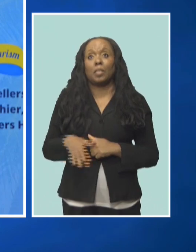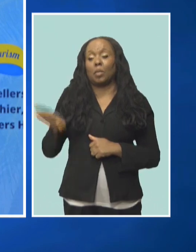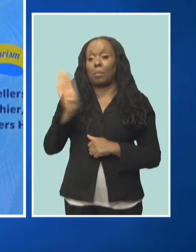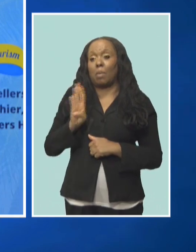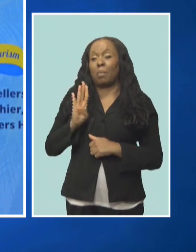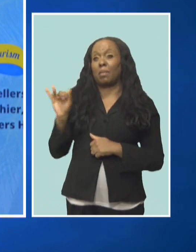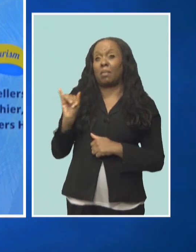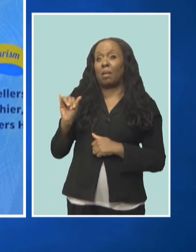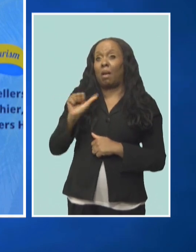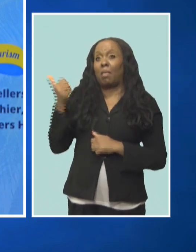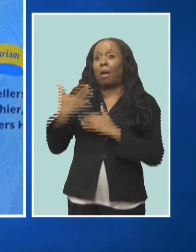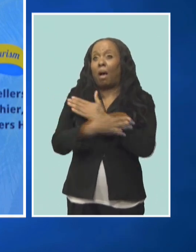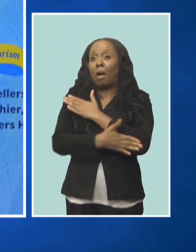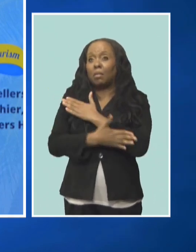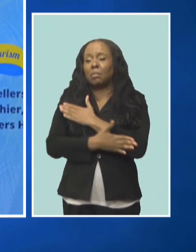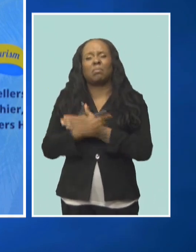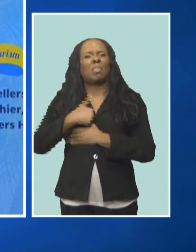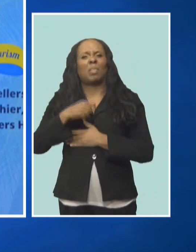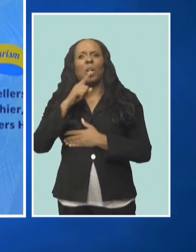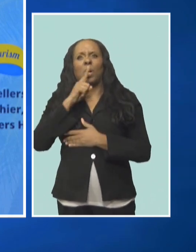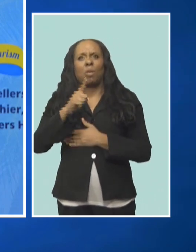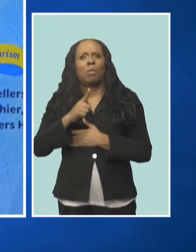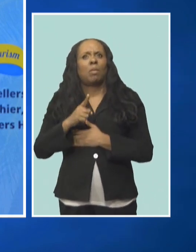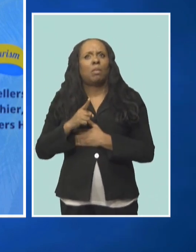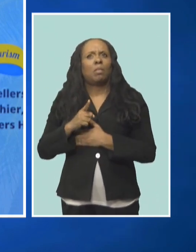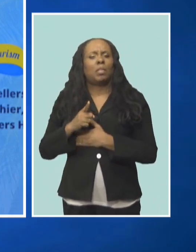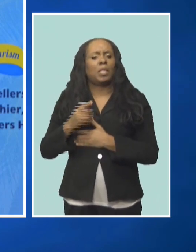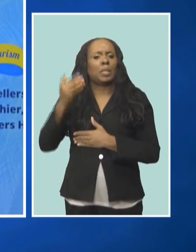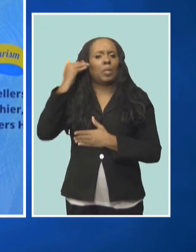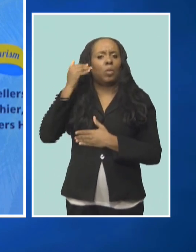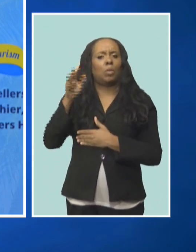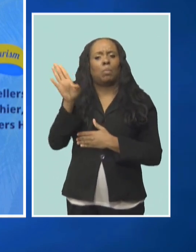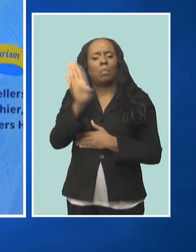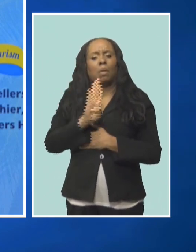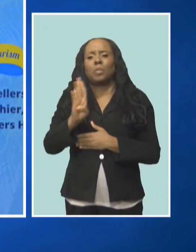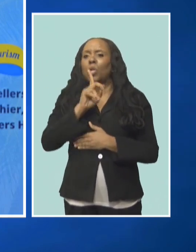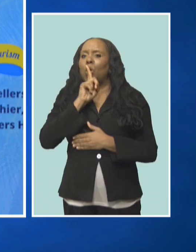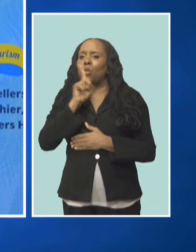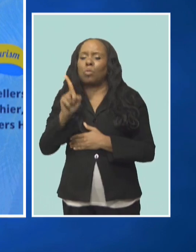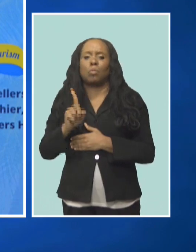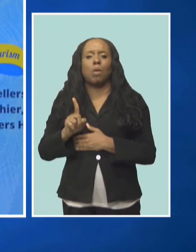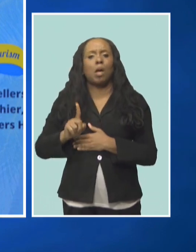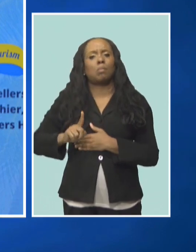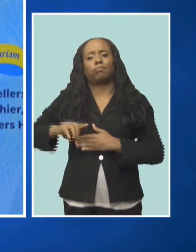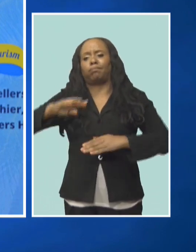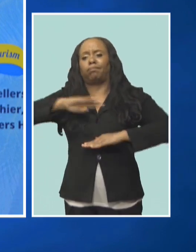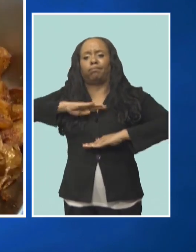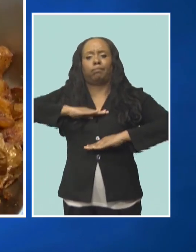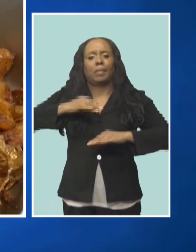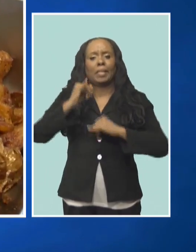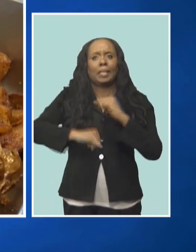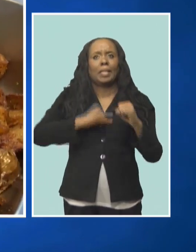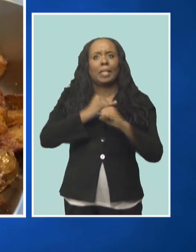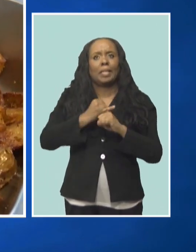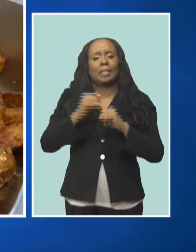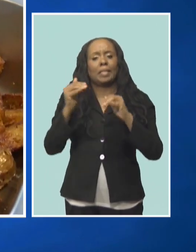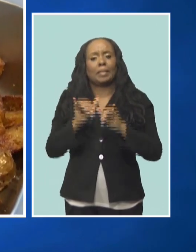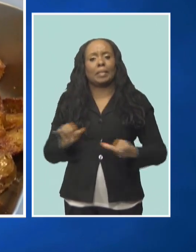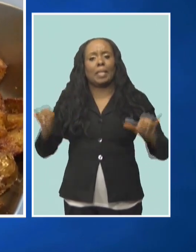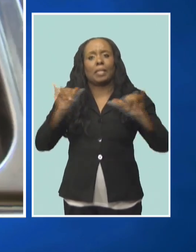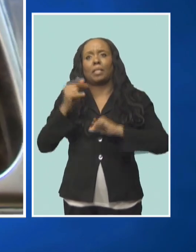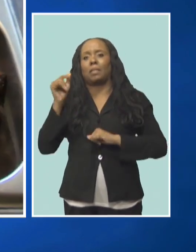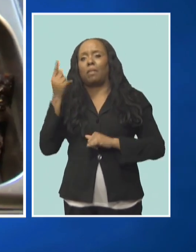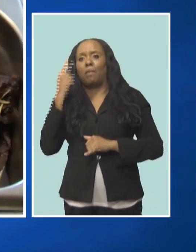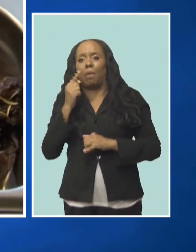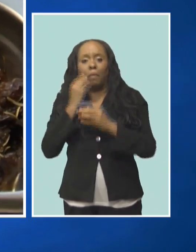say, are really putting forward their best foot forward in terms of meeting international standards, whether it be for food safety, for surveillance,